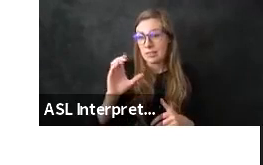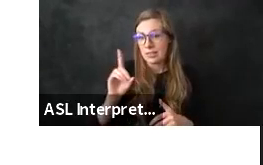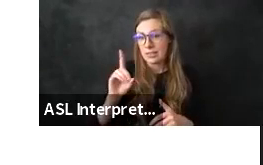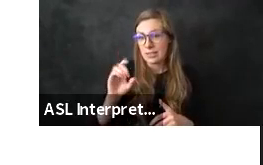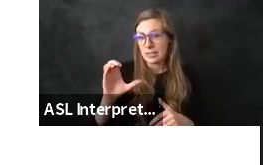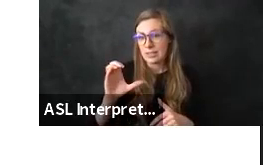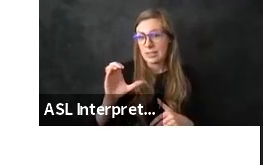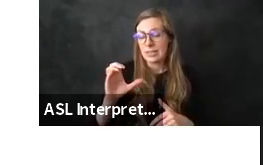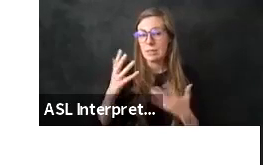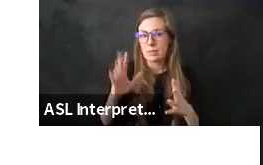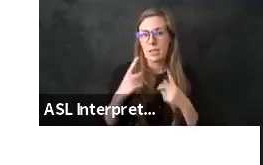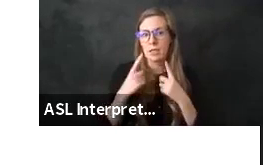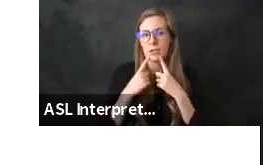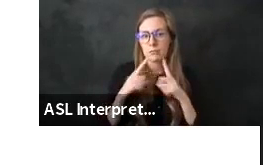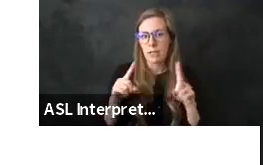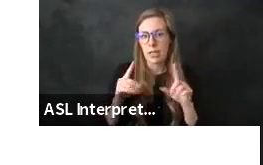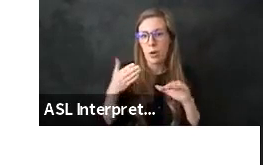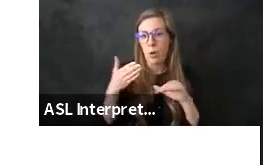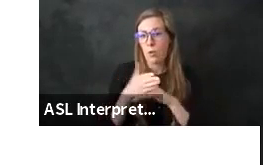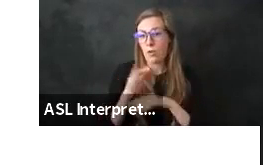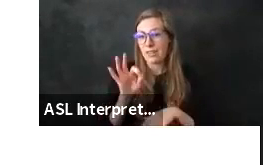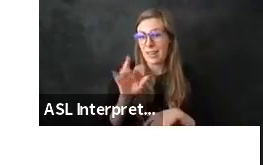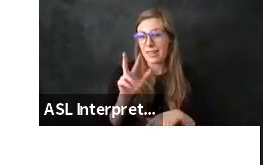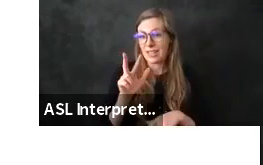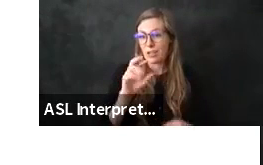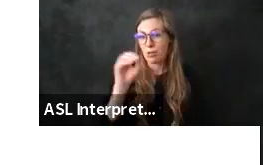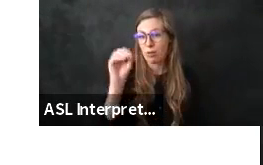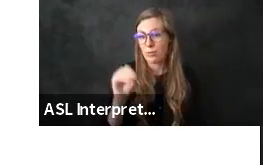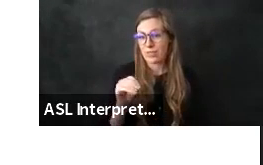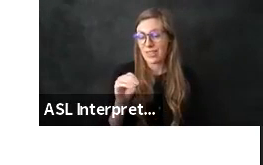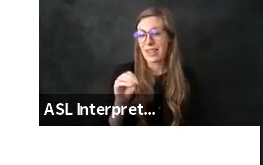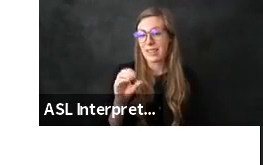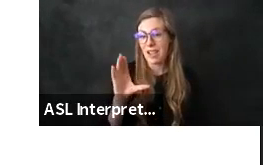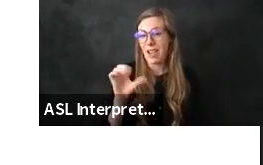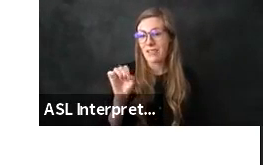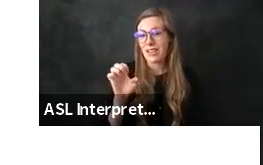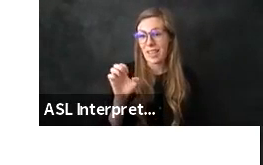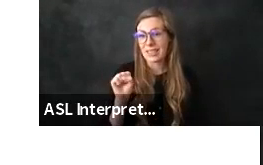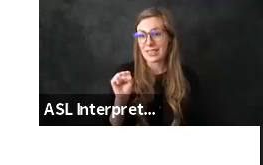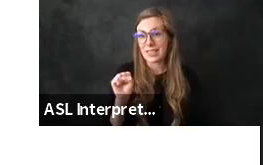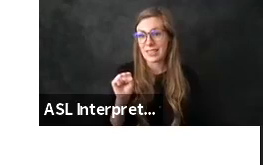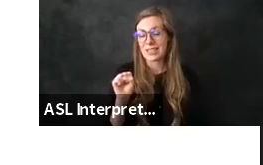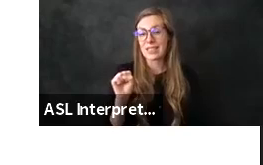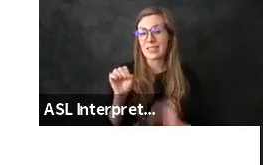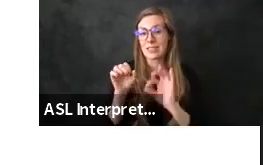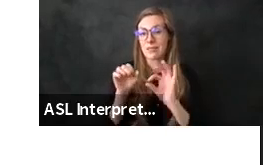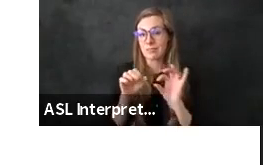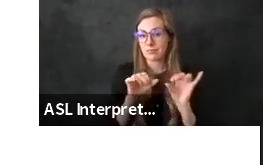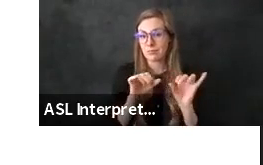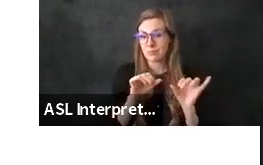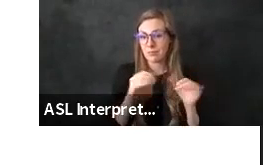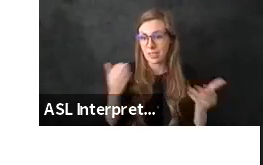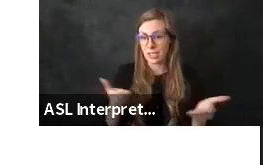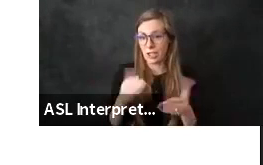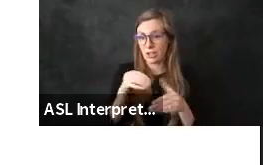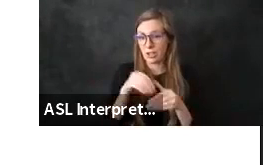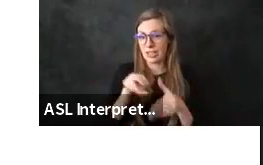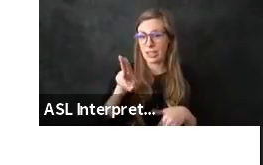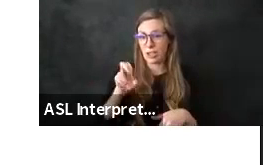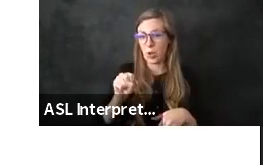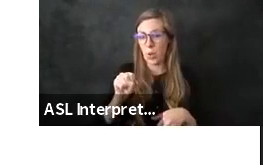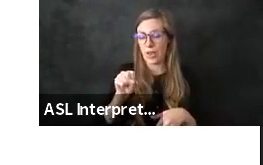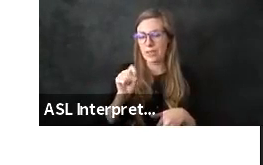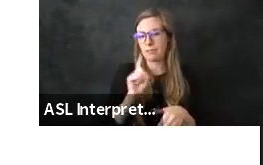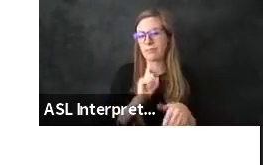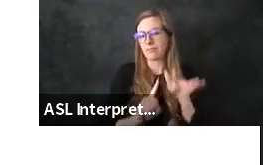has stated that more than 93% of cases that are sequenced in the United States now come up